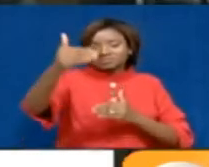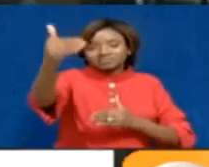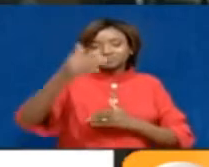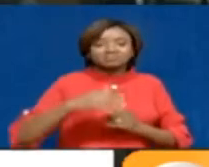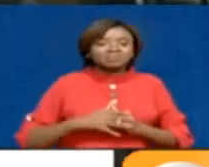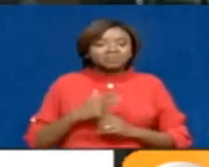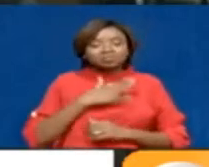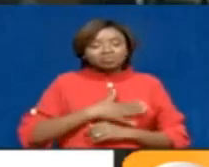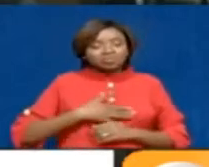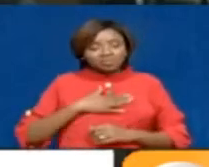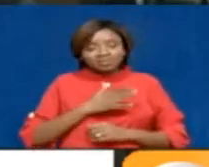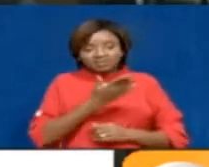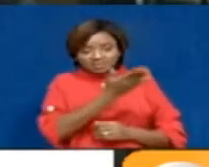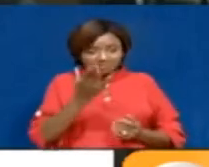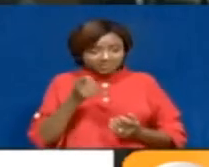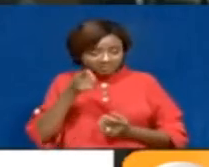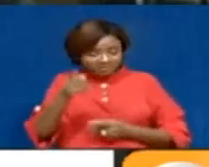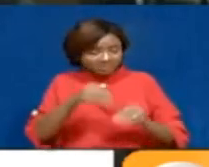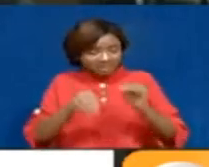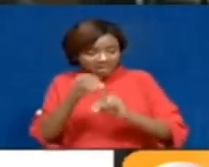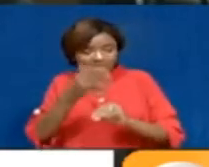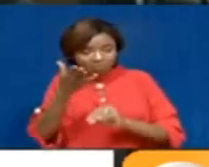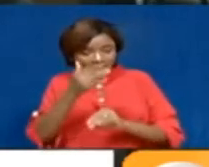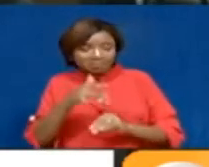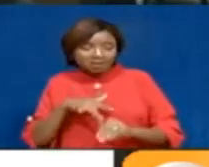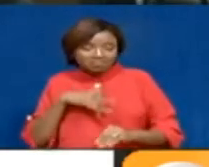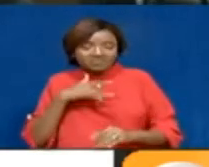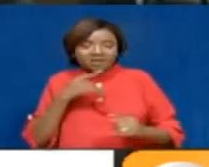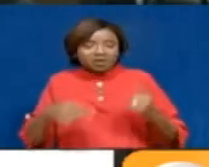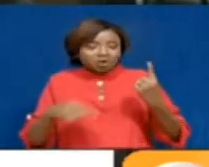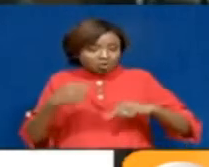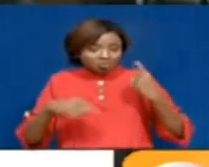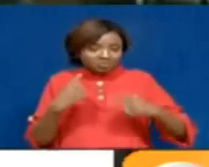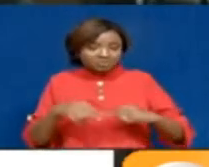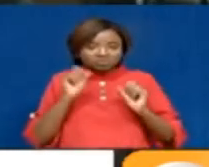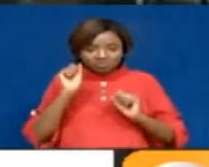leaders, let us go into this competition with a feeling of competition, not a